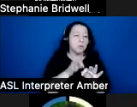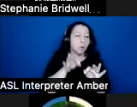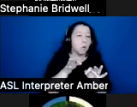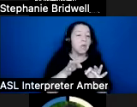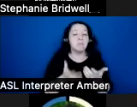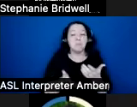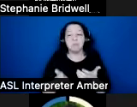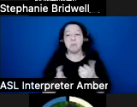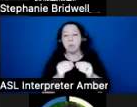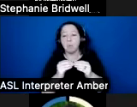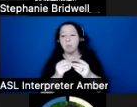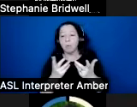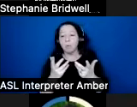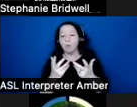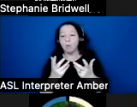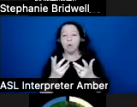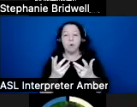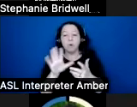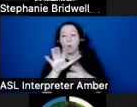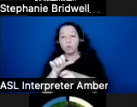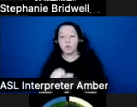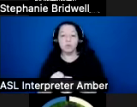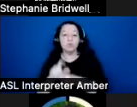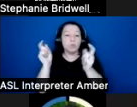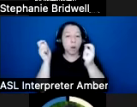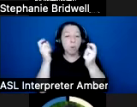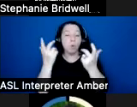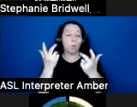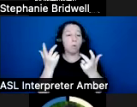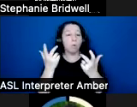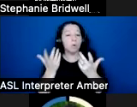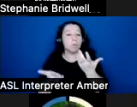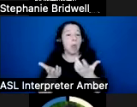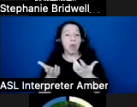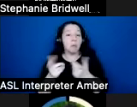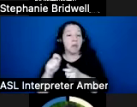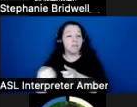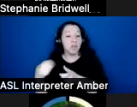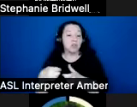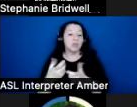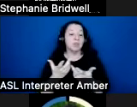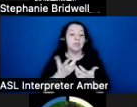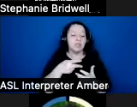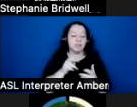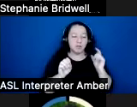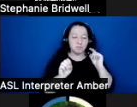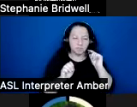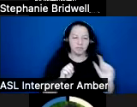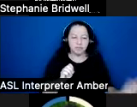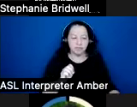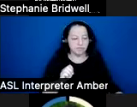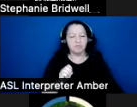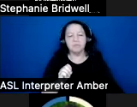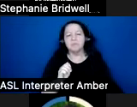it's more about your tradition ceremonies. Maybe it's fishing. I don't know, Hey, just one Stephanie.